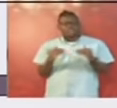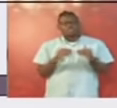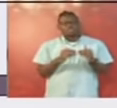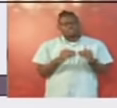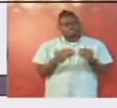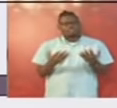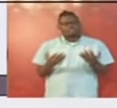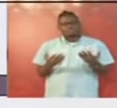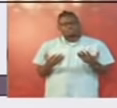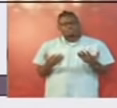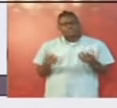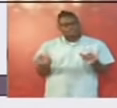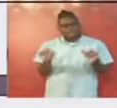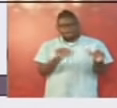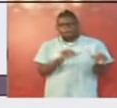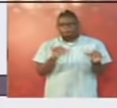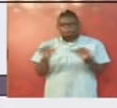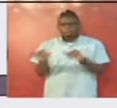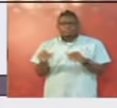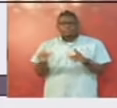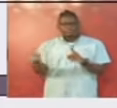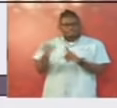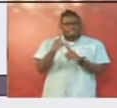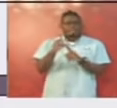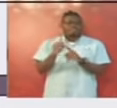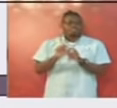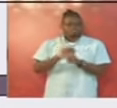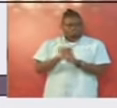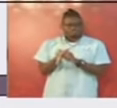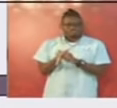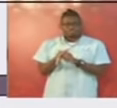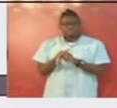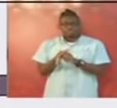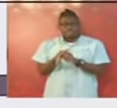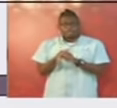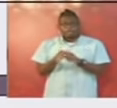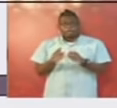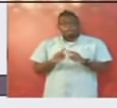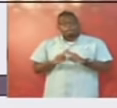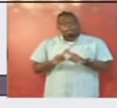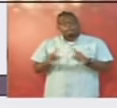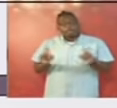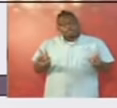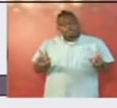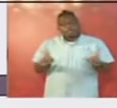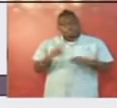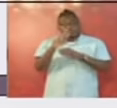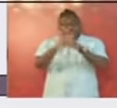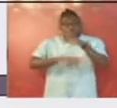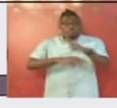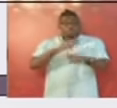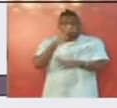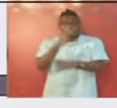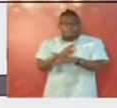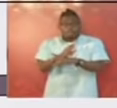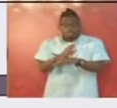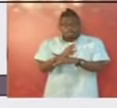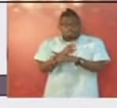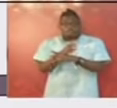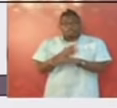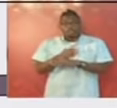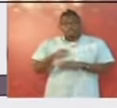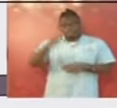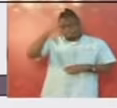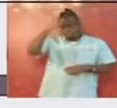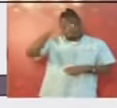frequencies in terms of infections with COVID-19 locally, but we have been seeing worldwide that men seem to